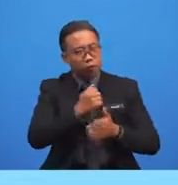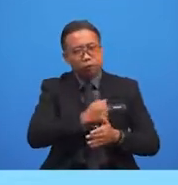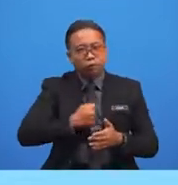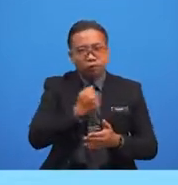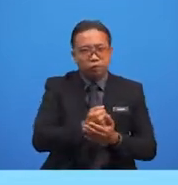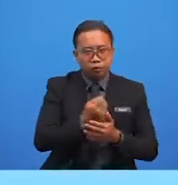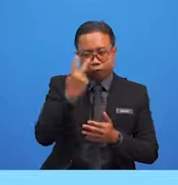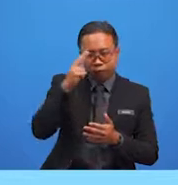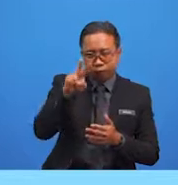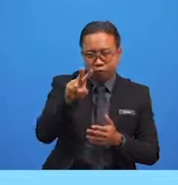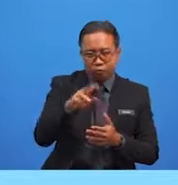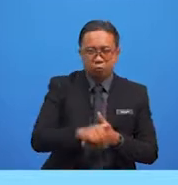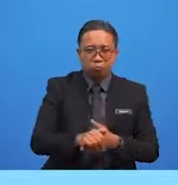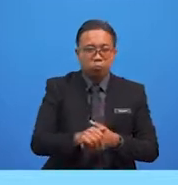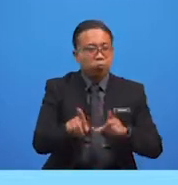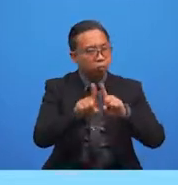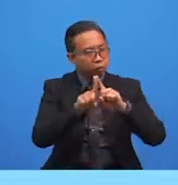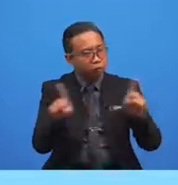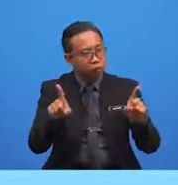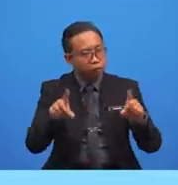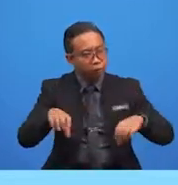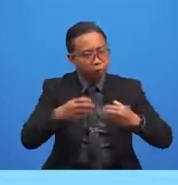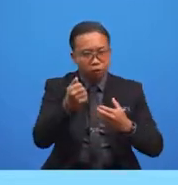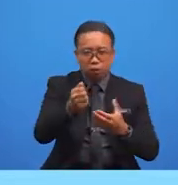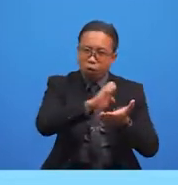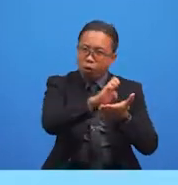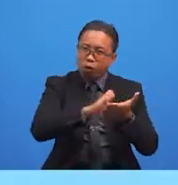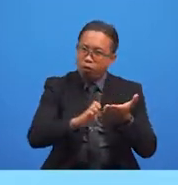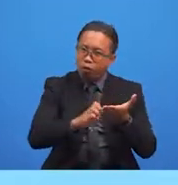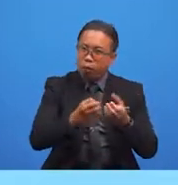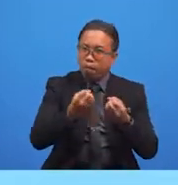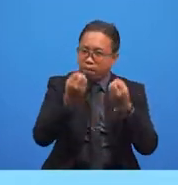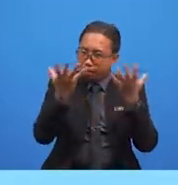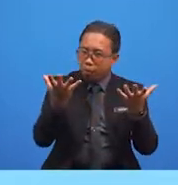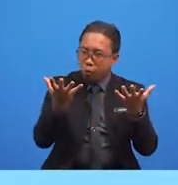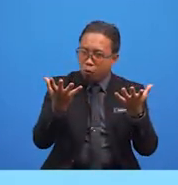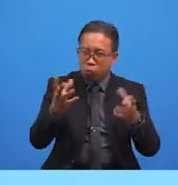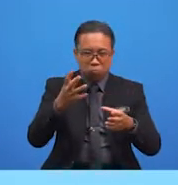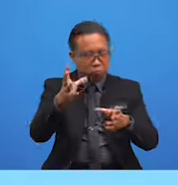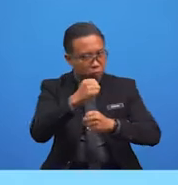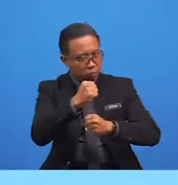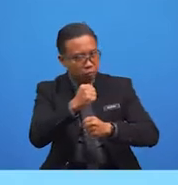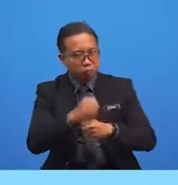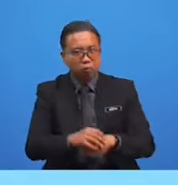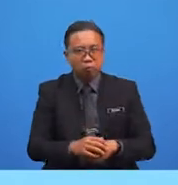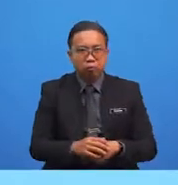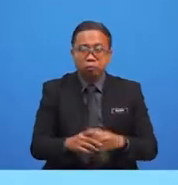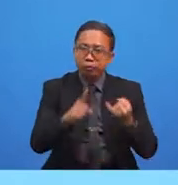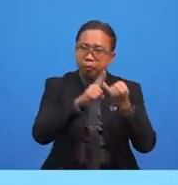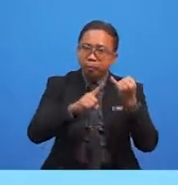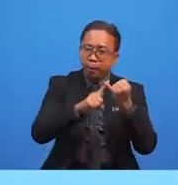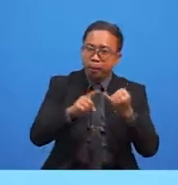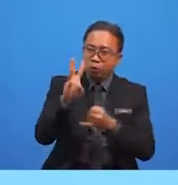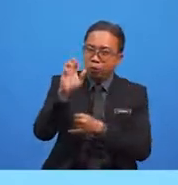views. However, to make your essay more engaging, you can end with a